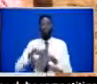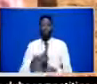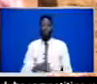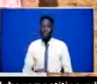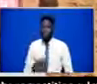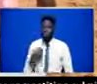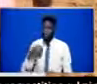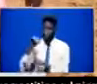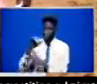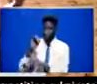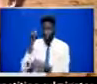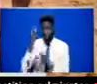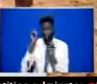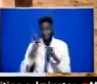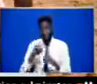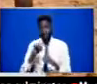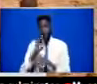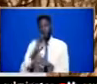of ending FGM by